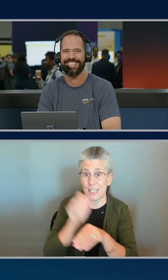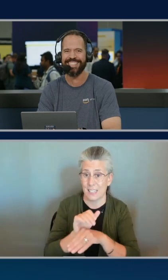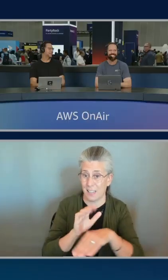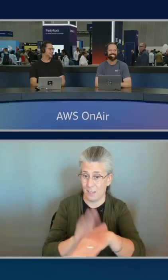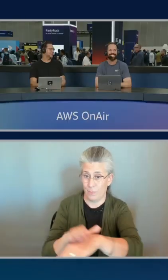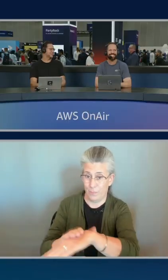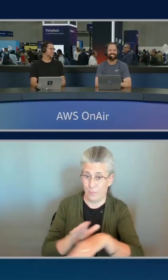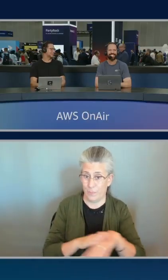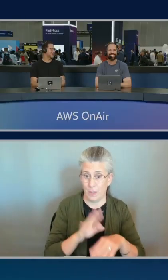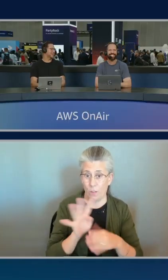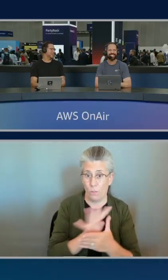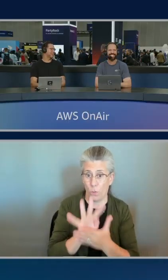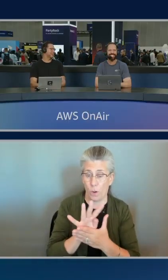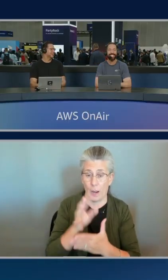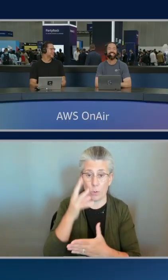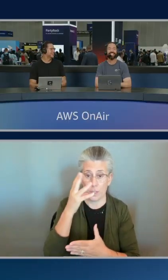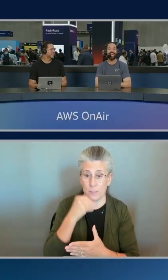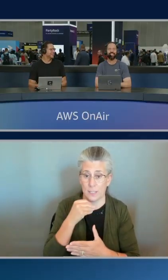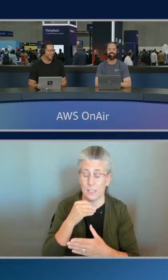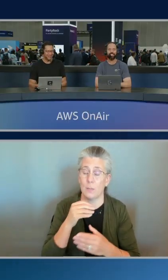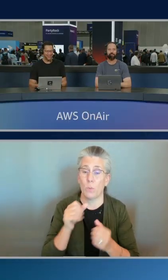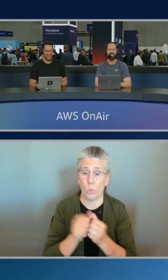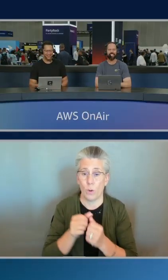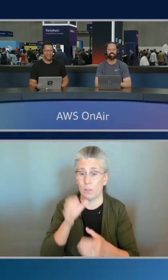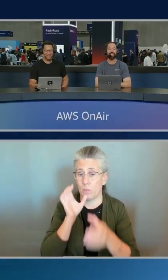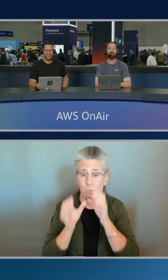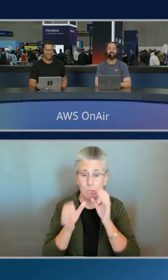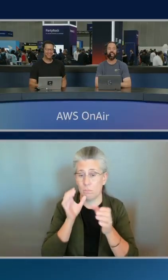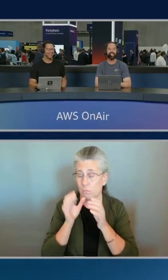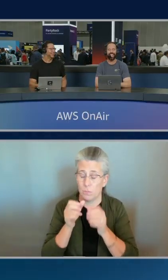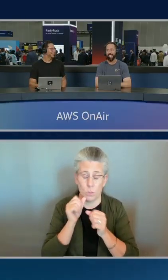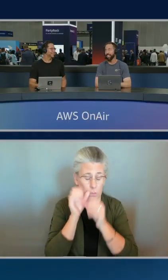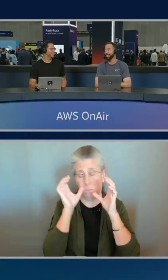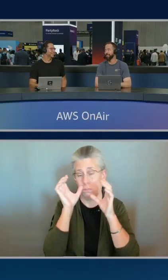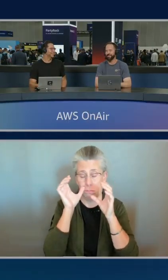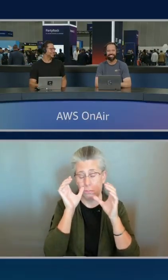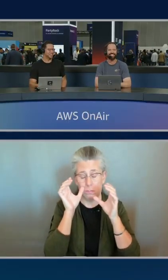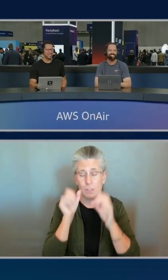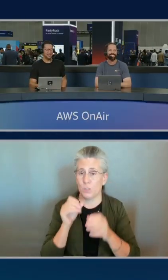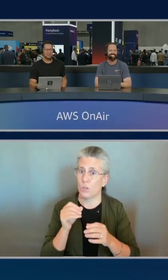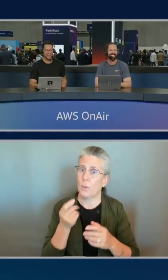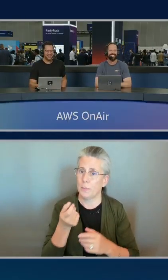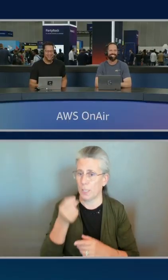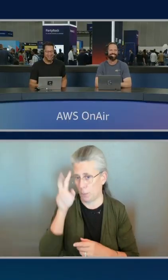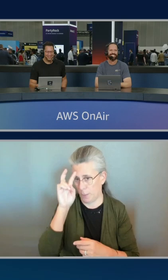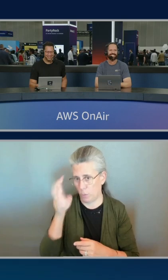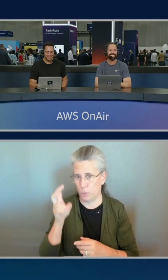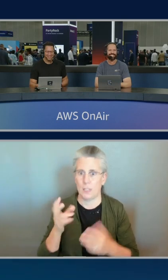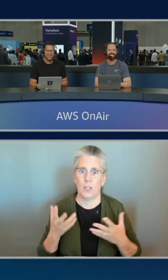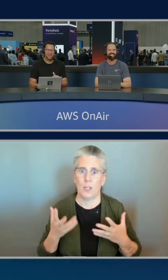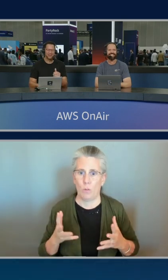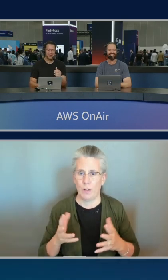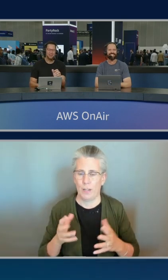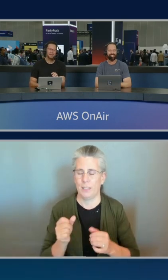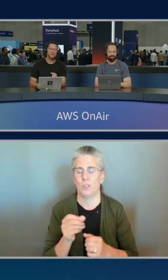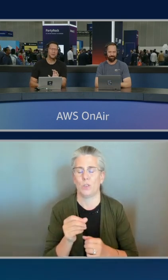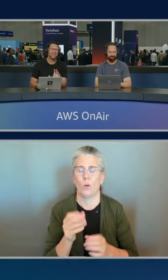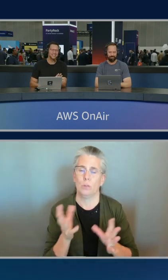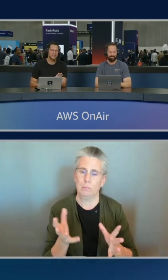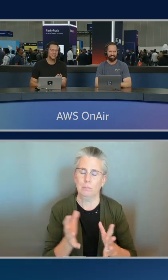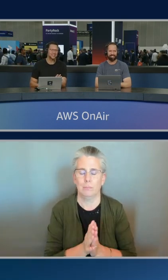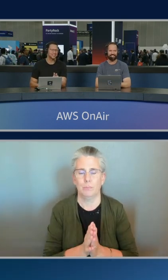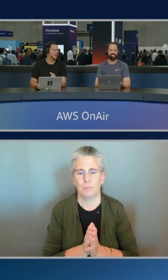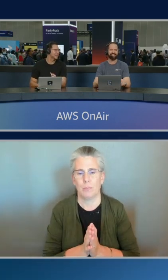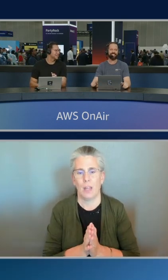you an LLM? Is this Greg AI? Yeah, the GEP LLM. GEP. All right. Before